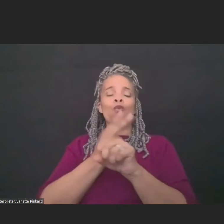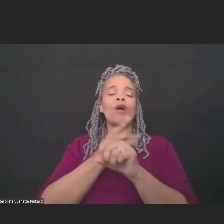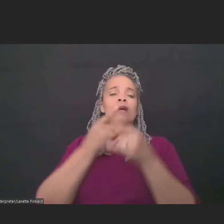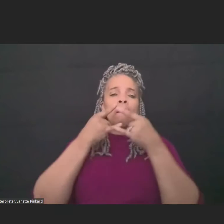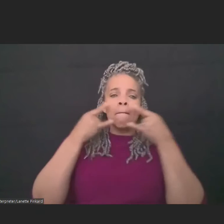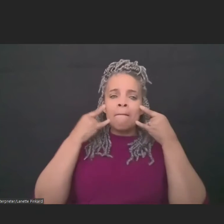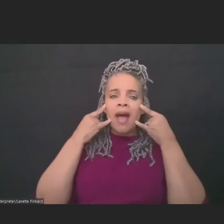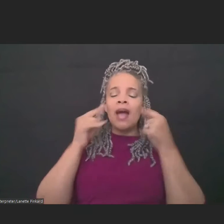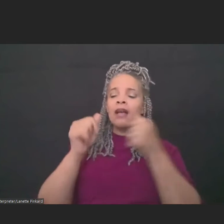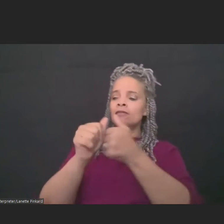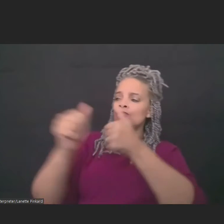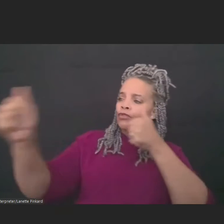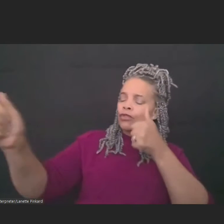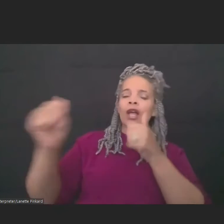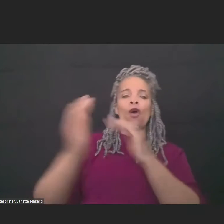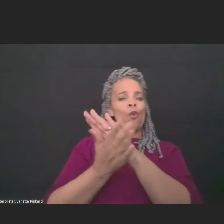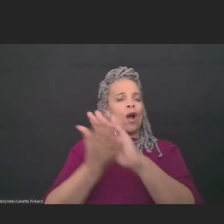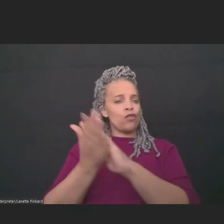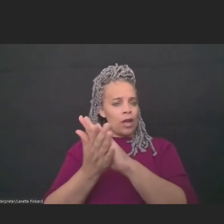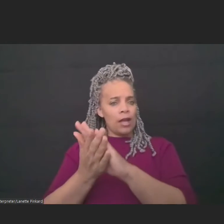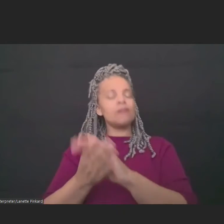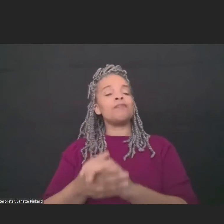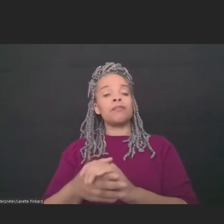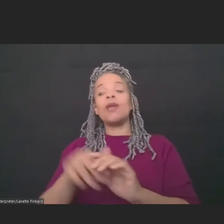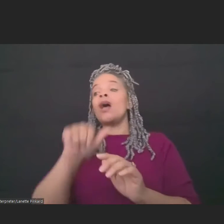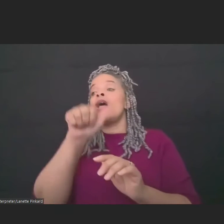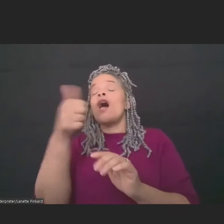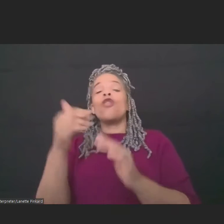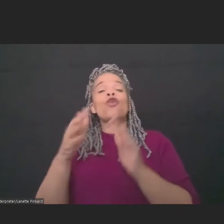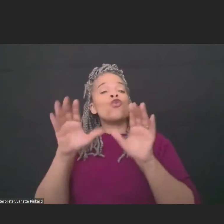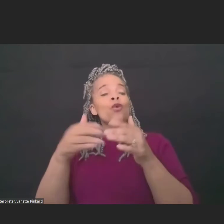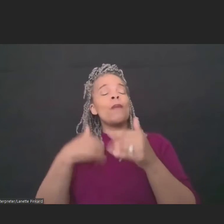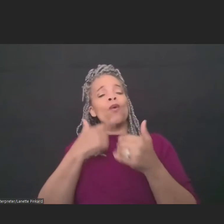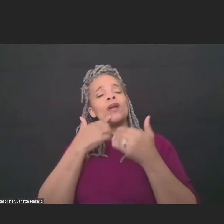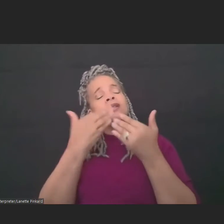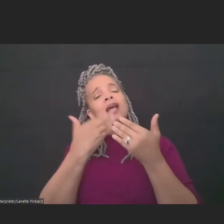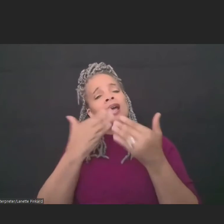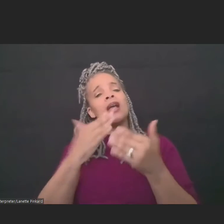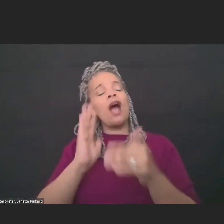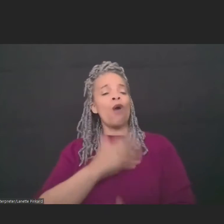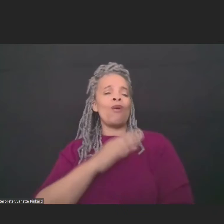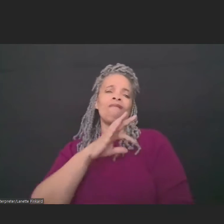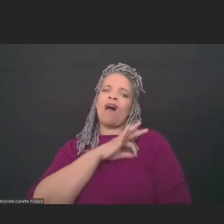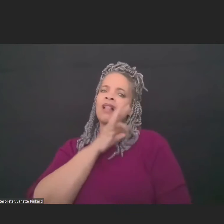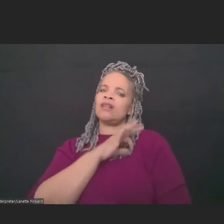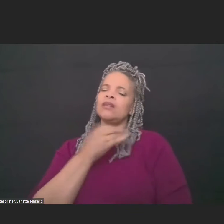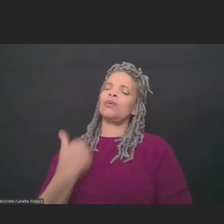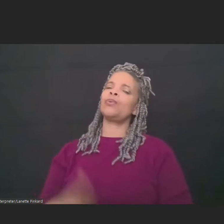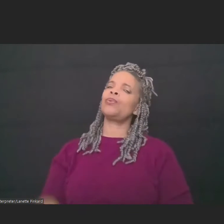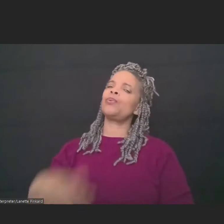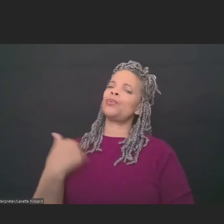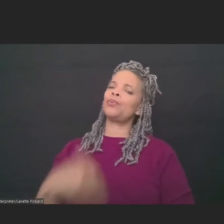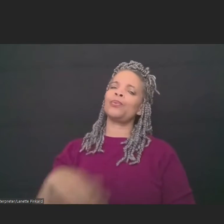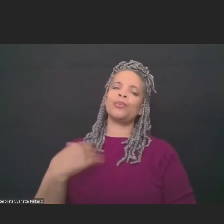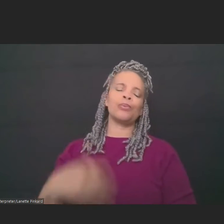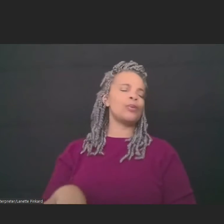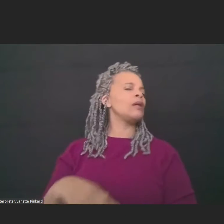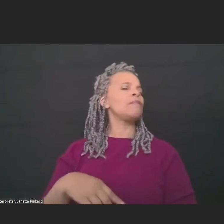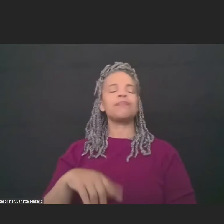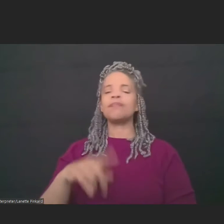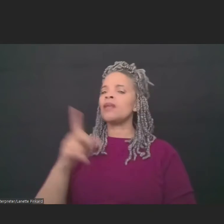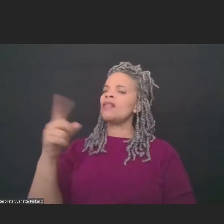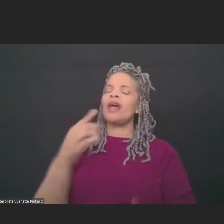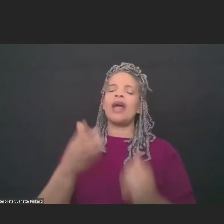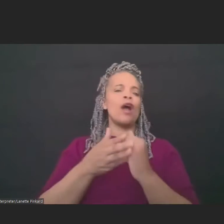and washing your hands. The other group I want to say thanks to are our volunteer group that's helping move